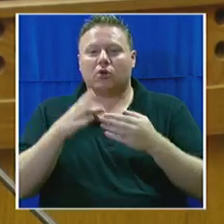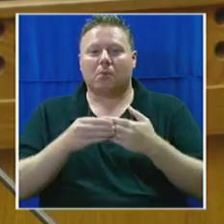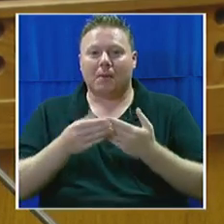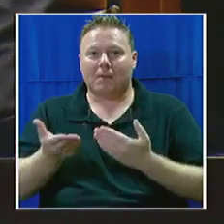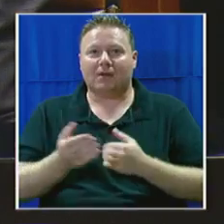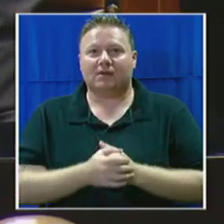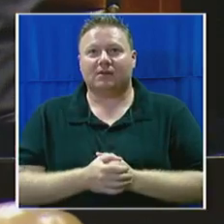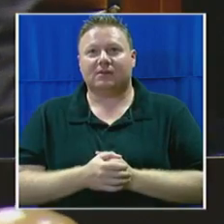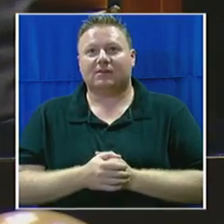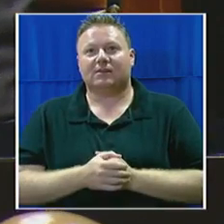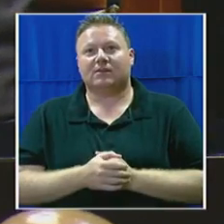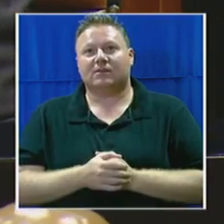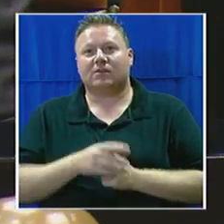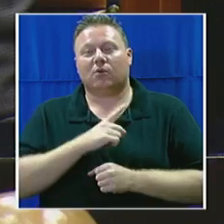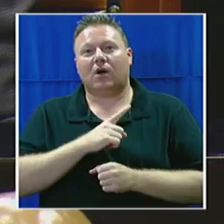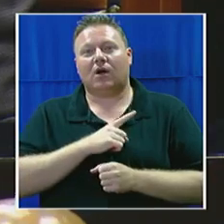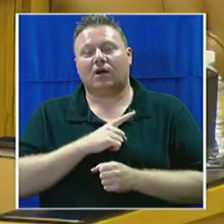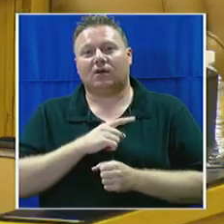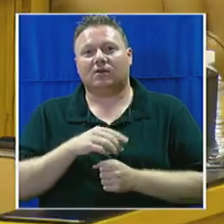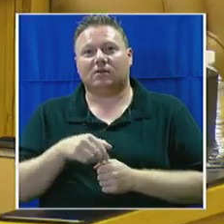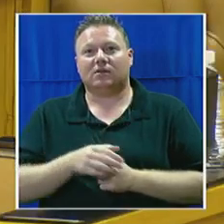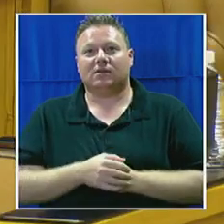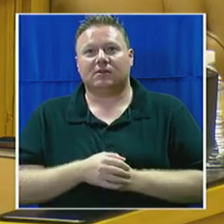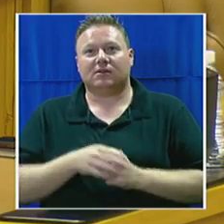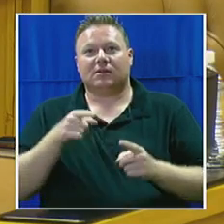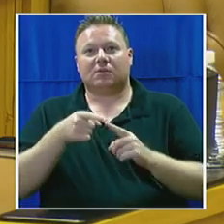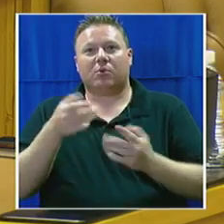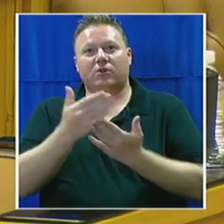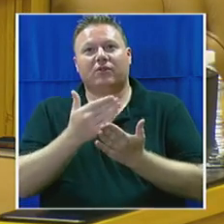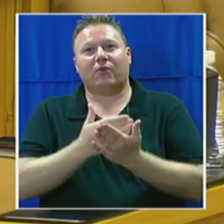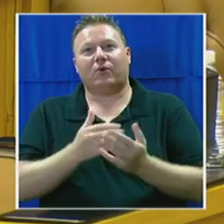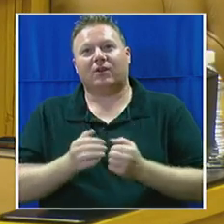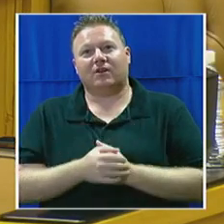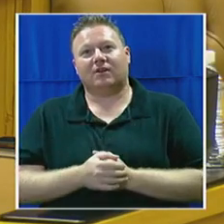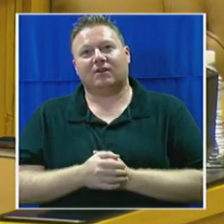Chair. Honorable member, why are you rising? I'm rising on a point of order, Chairperson.